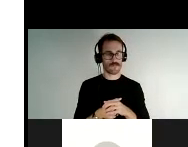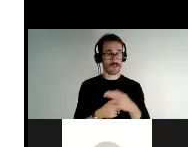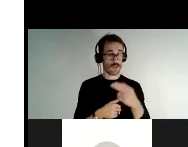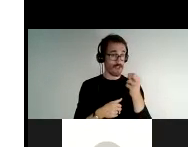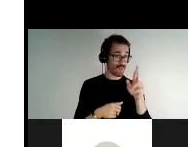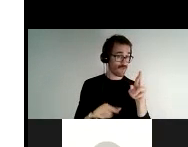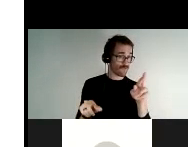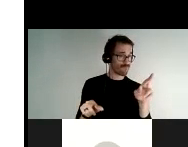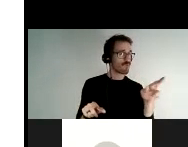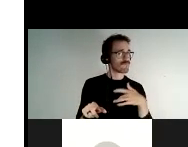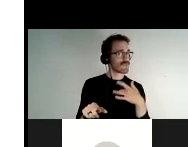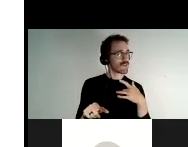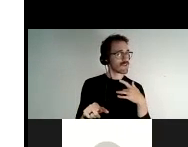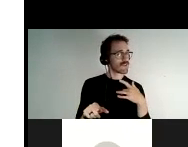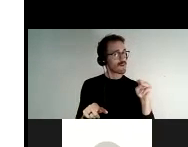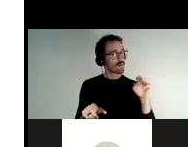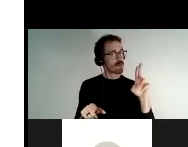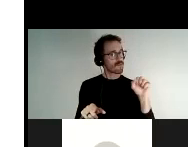Heather, what's it like in Muskoka?